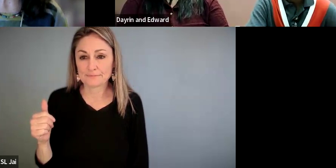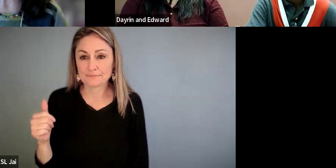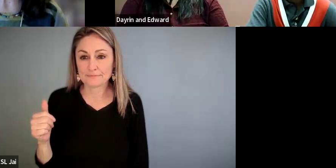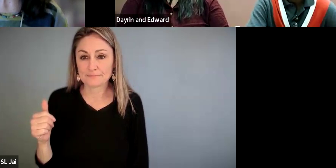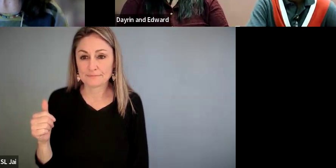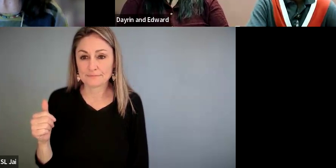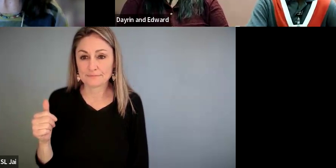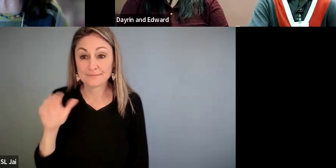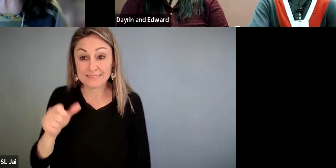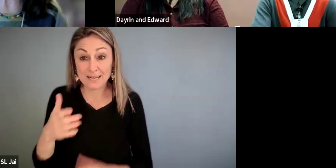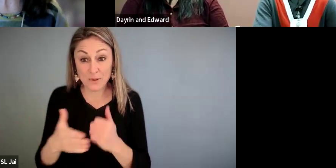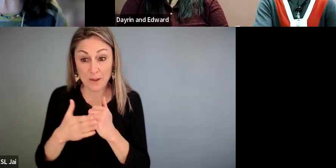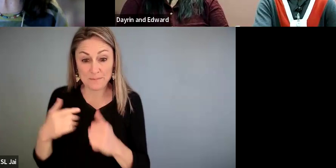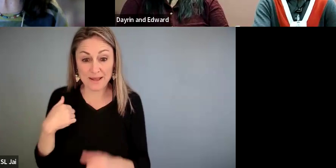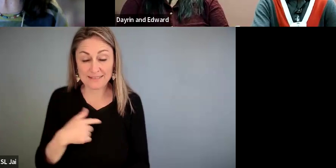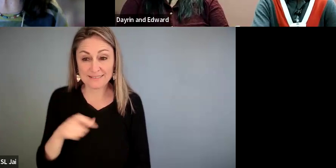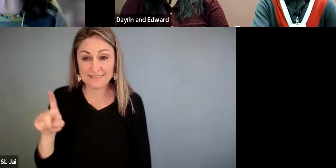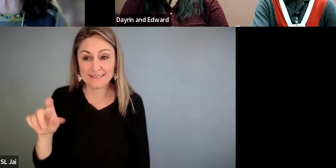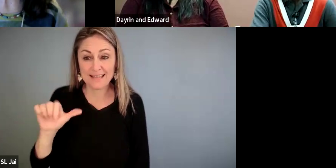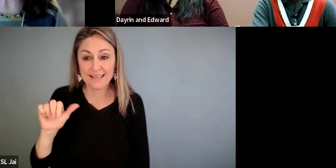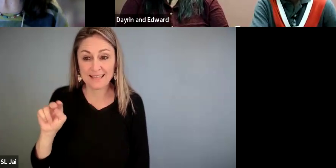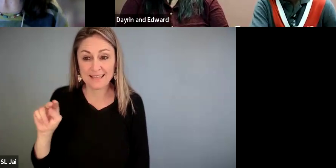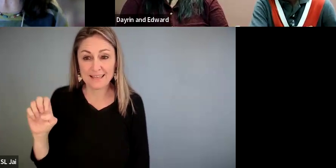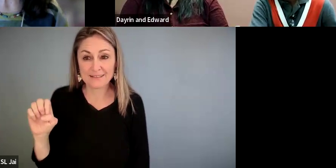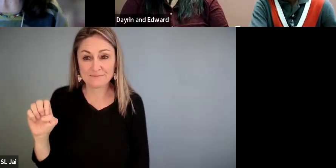And can you help us?